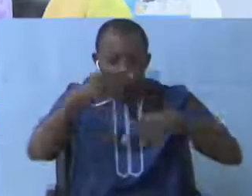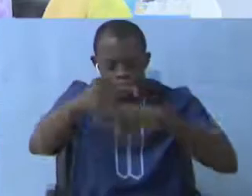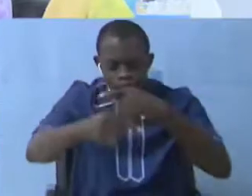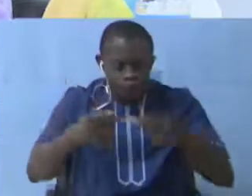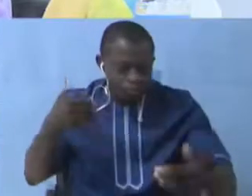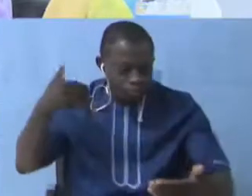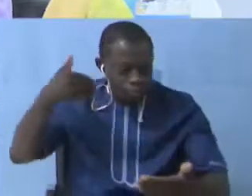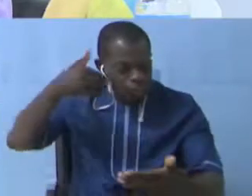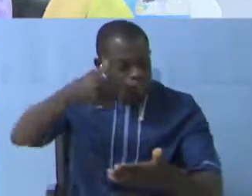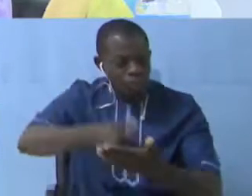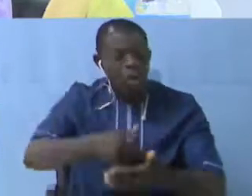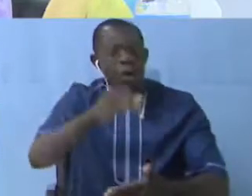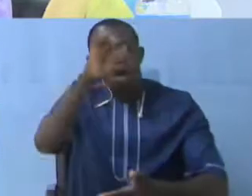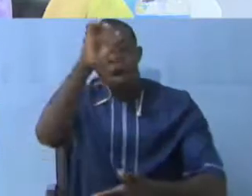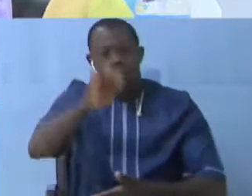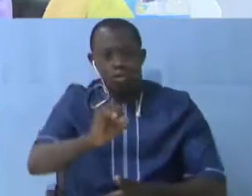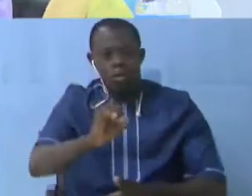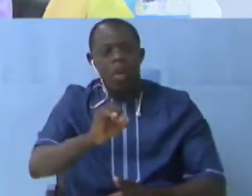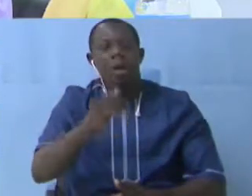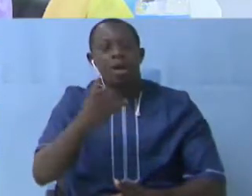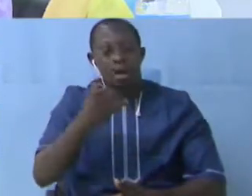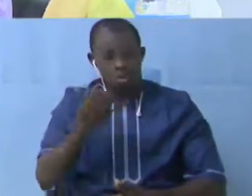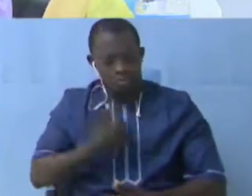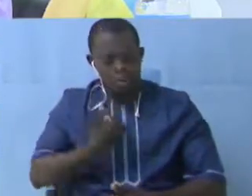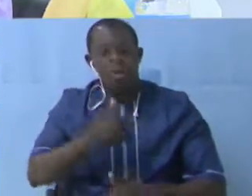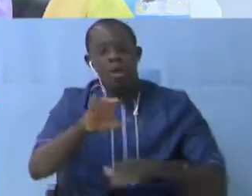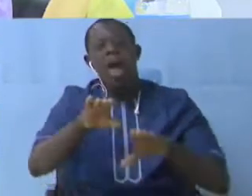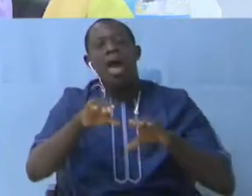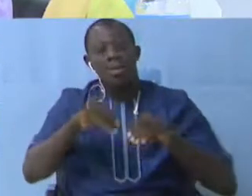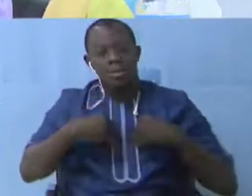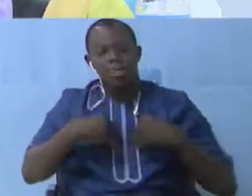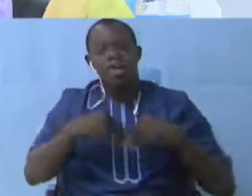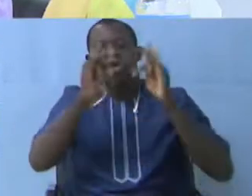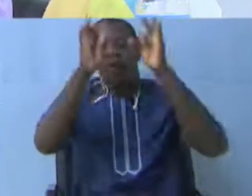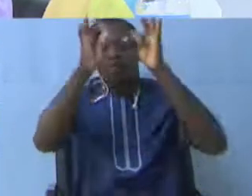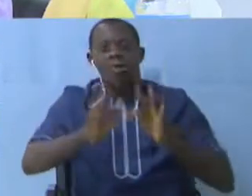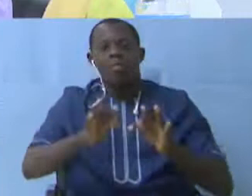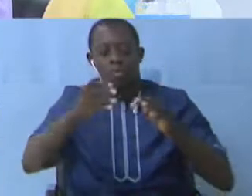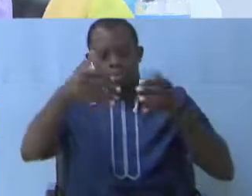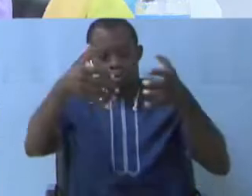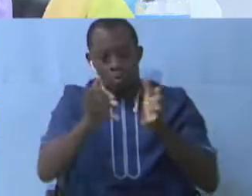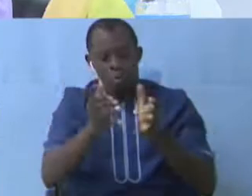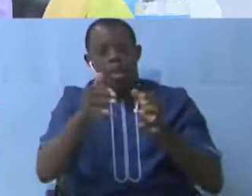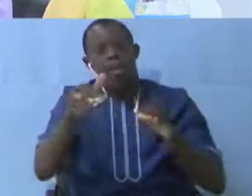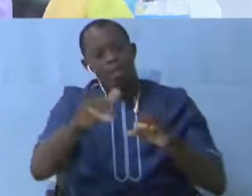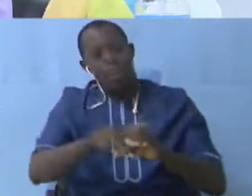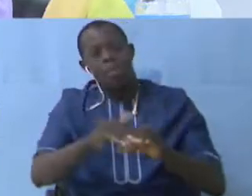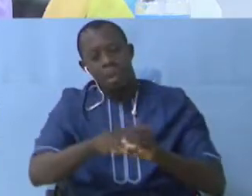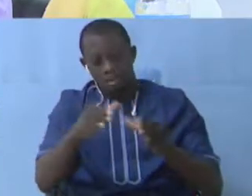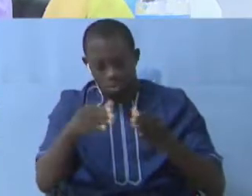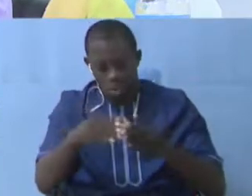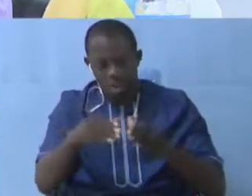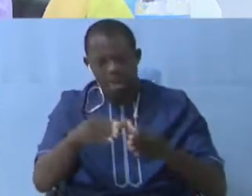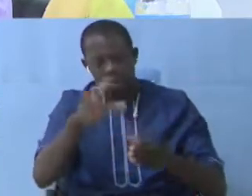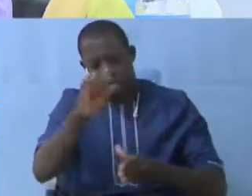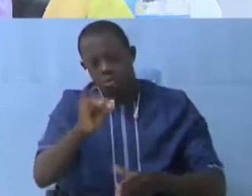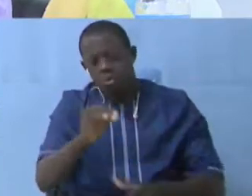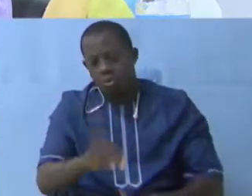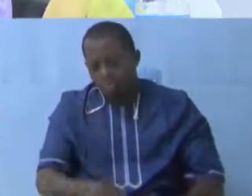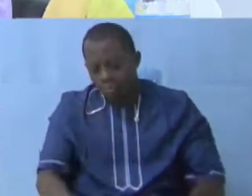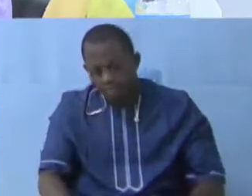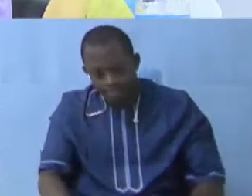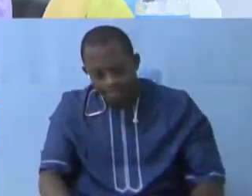know. They've agreed to form the coalition. mu jéegi yëpp continuer ba weeri octobre nga xam ne ni d'accord nañu daal pour ñu am na